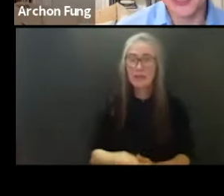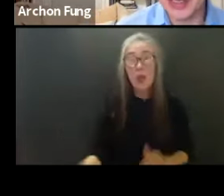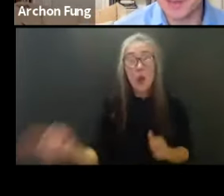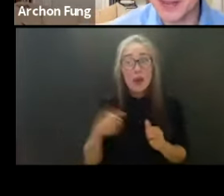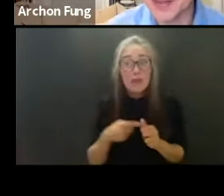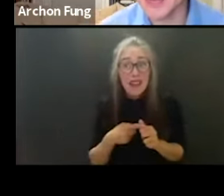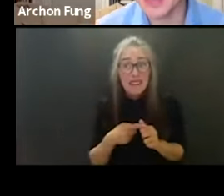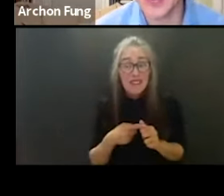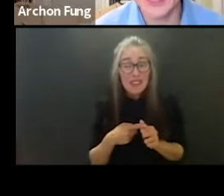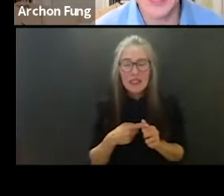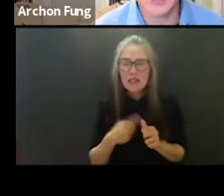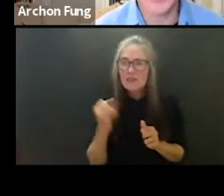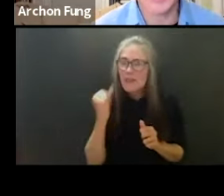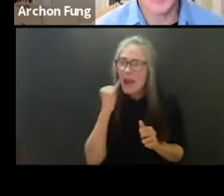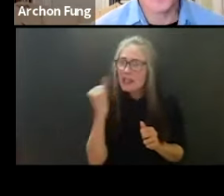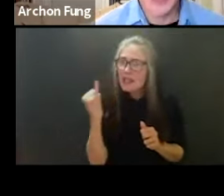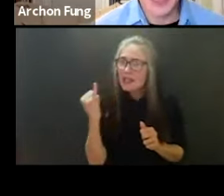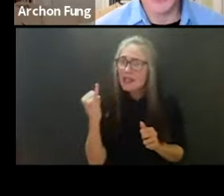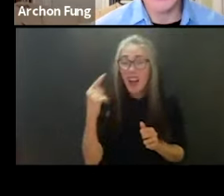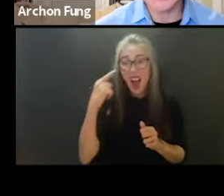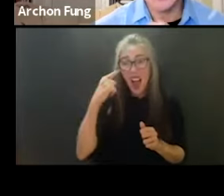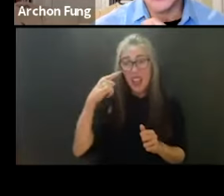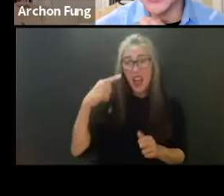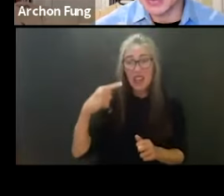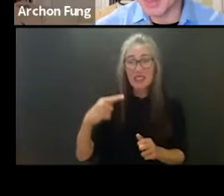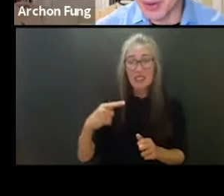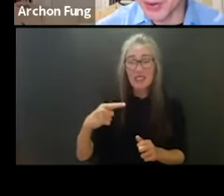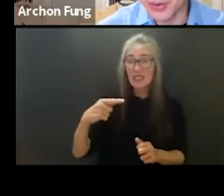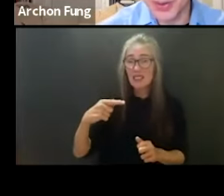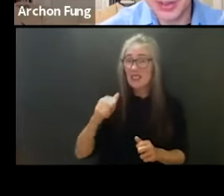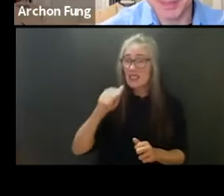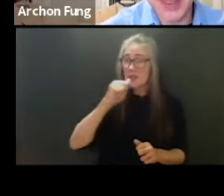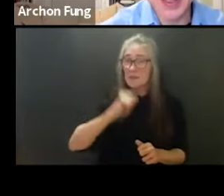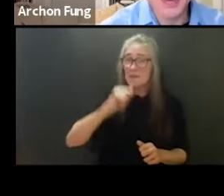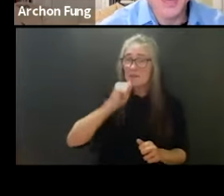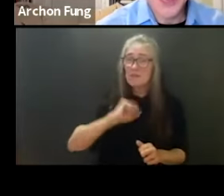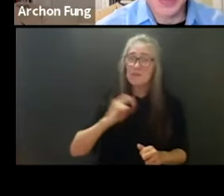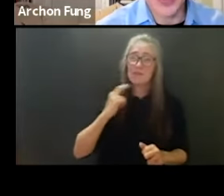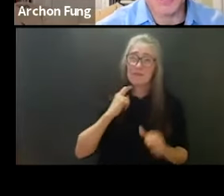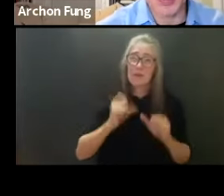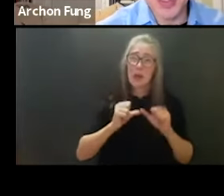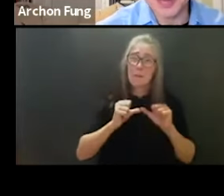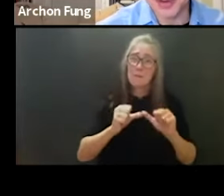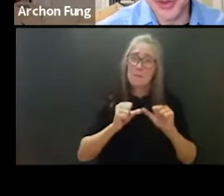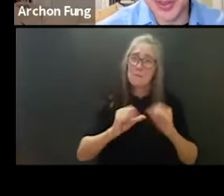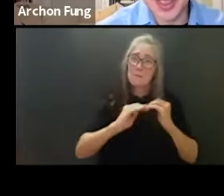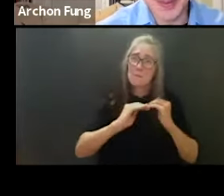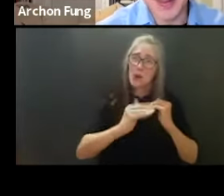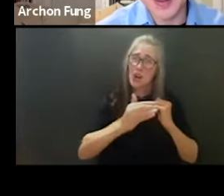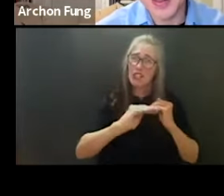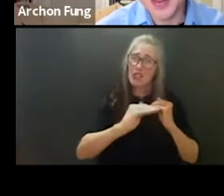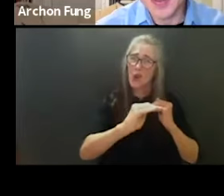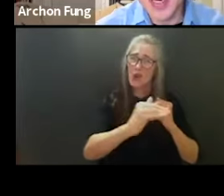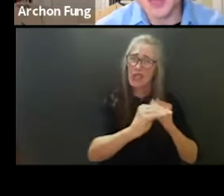developing this set of ideas, I really didn't consider purgatory to be a very plausible choice